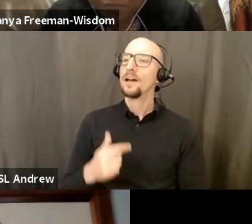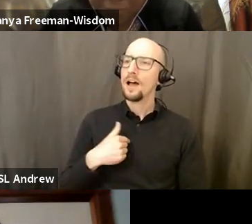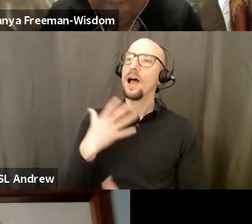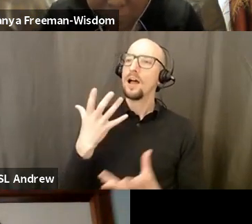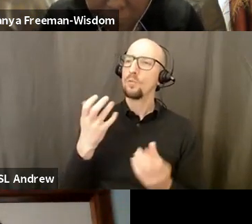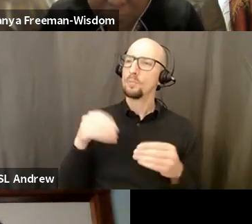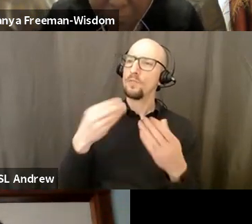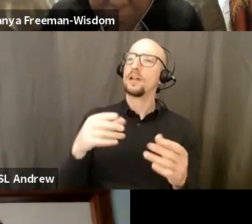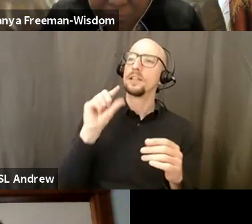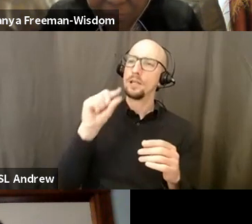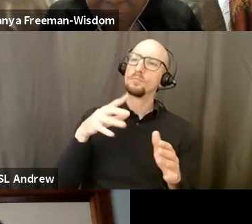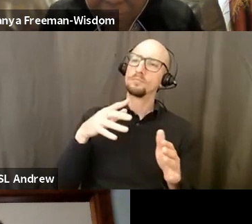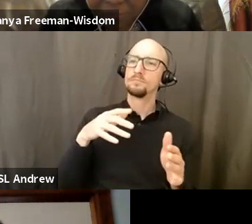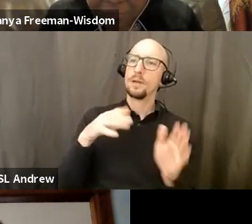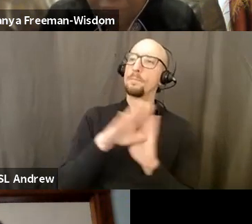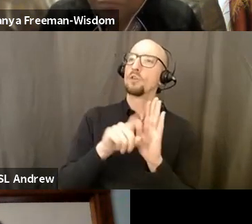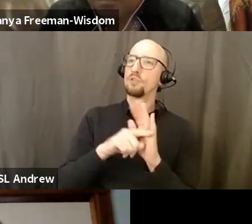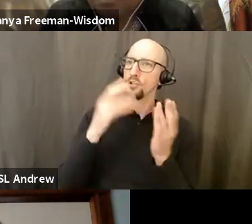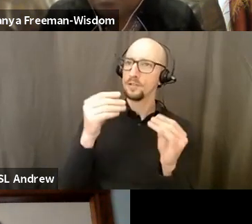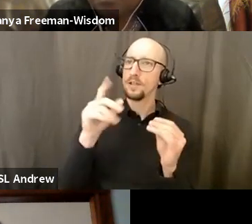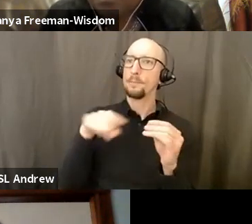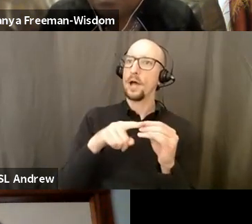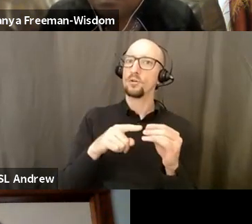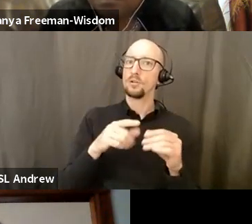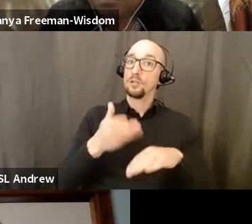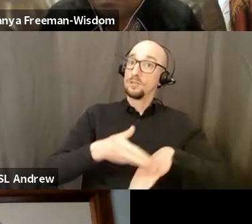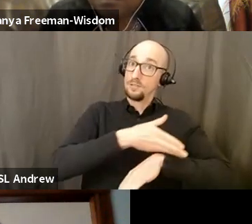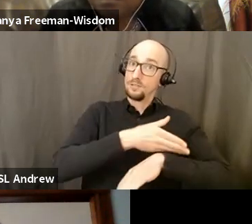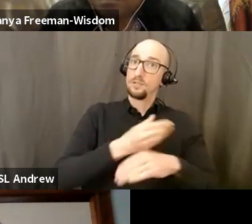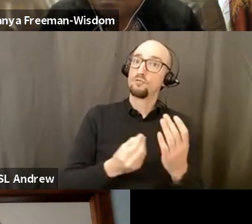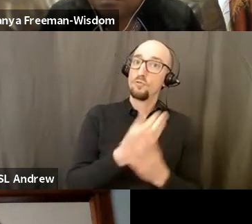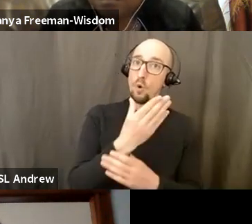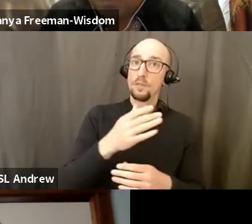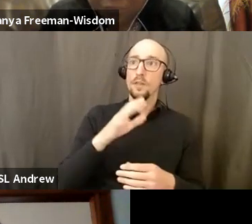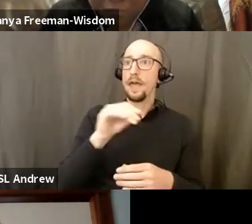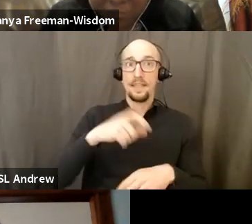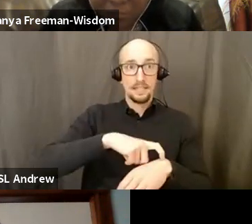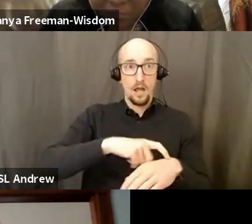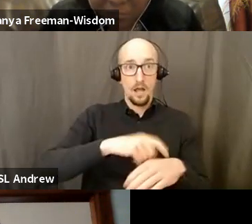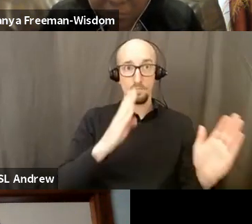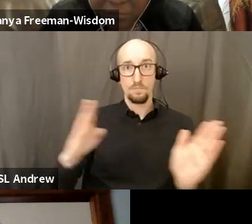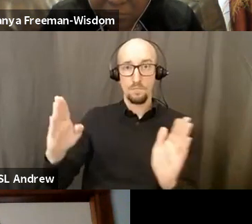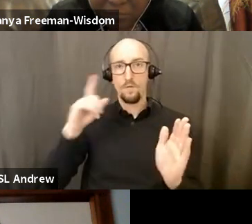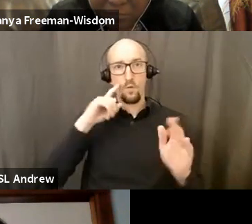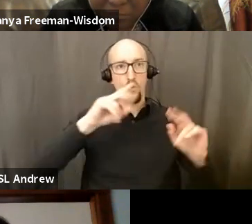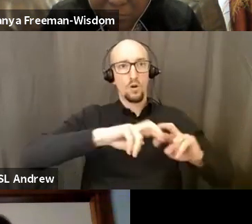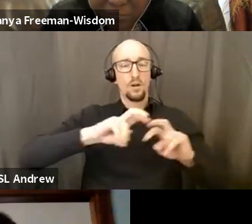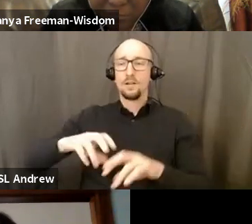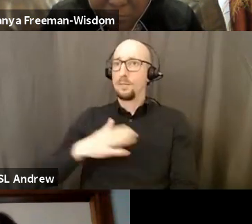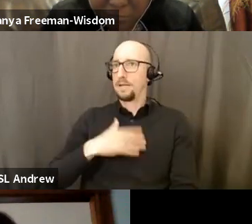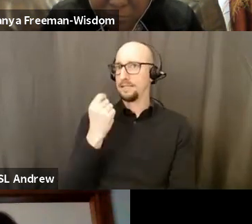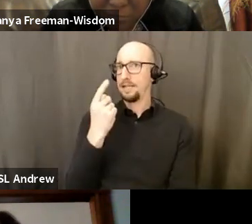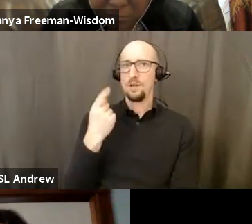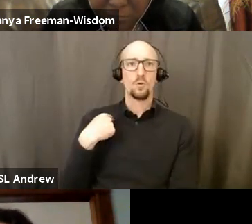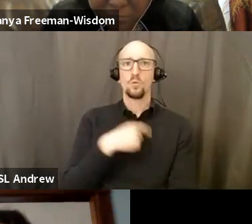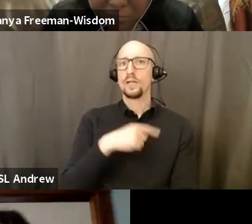about the growth and the window and space in between which you have to do it. It's my understanding that we can't do growth from like the end of